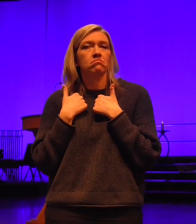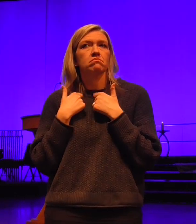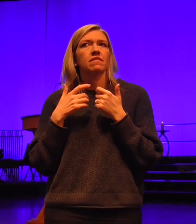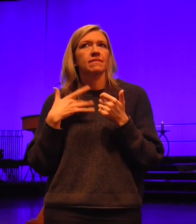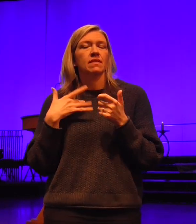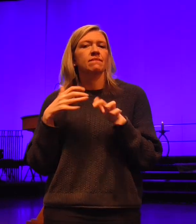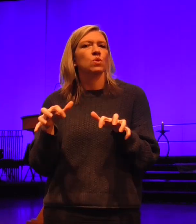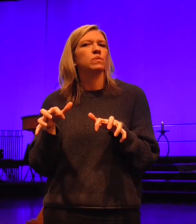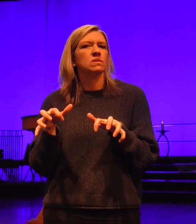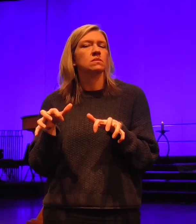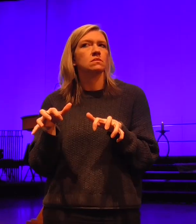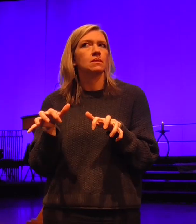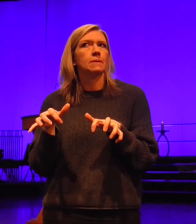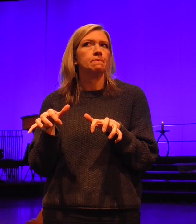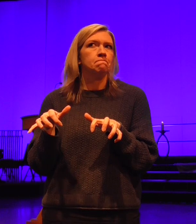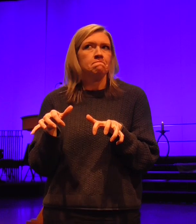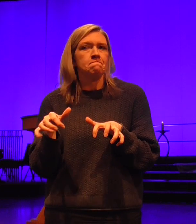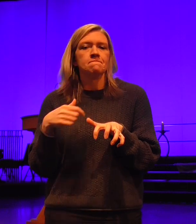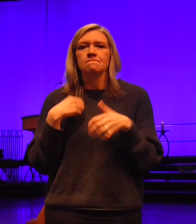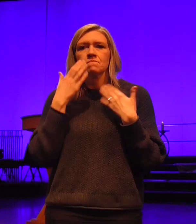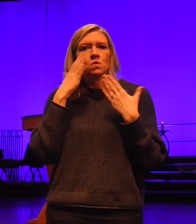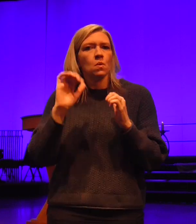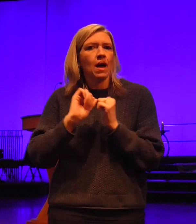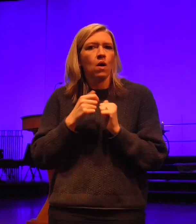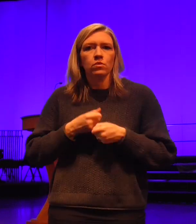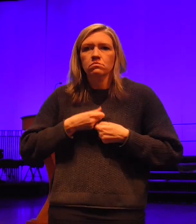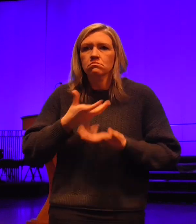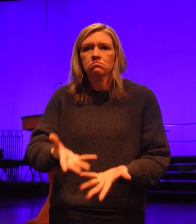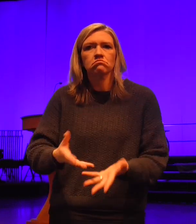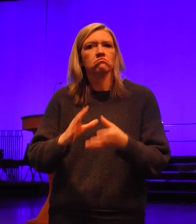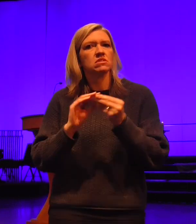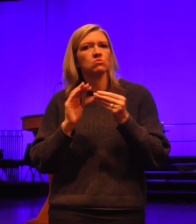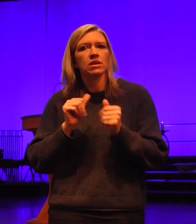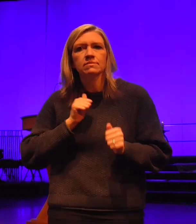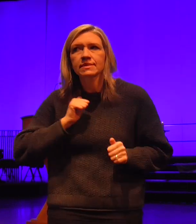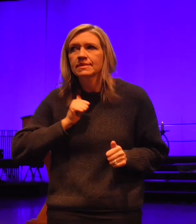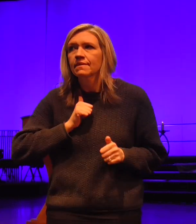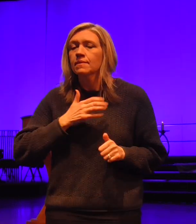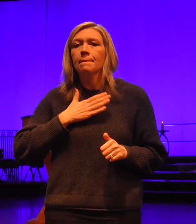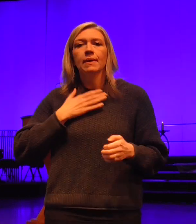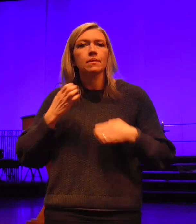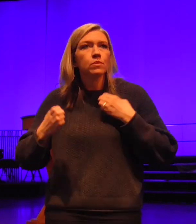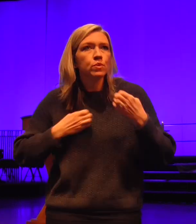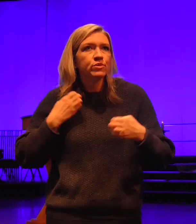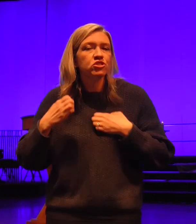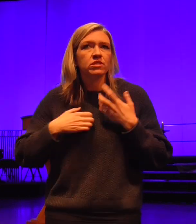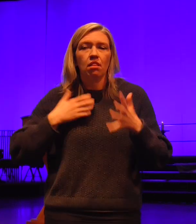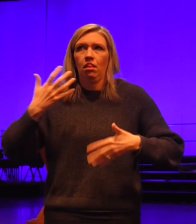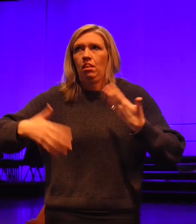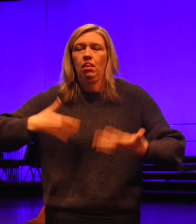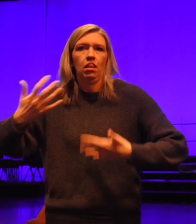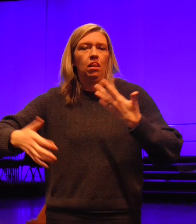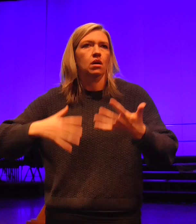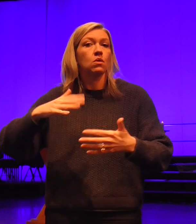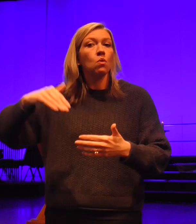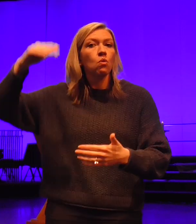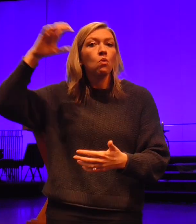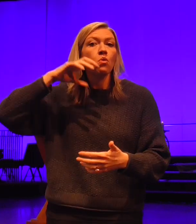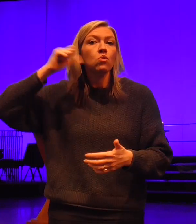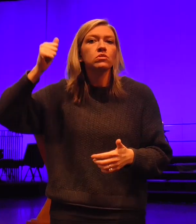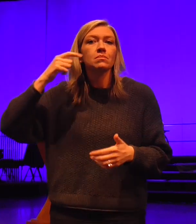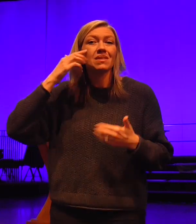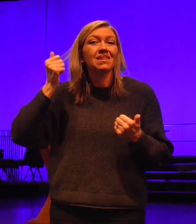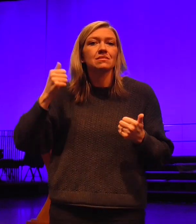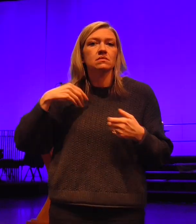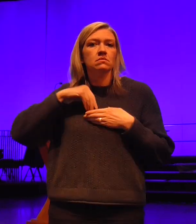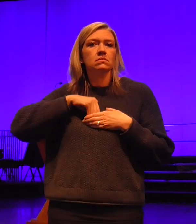frozen. I did not know how to express myself. I did not know how to express my emotions as I grew older because I was just so